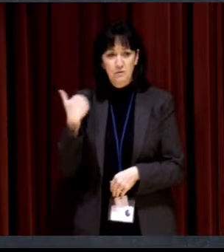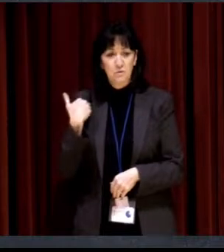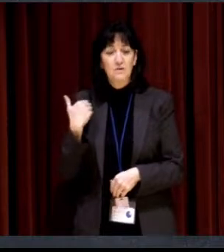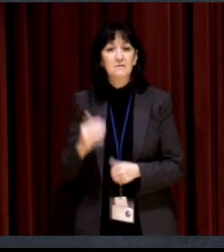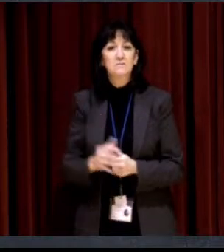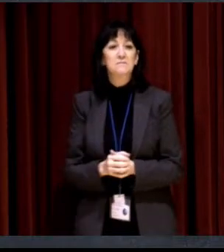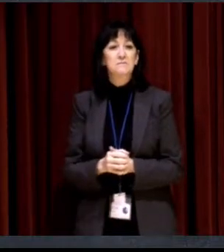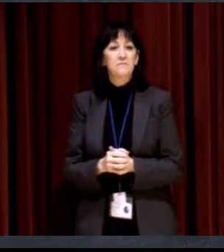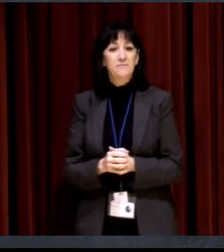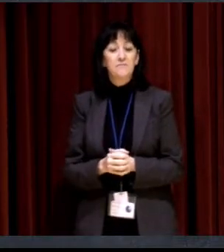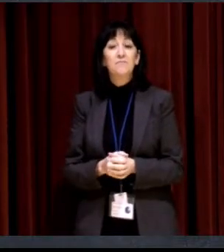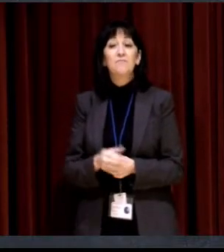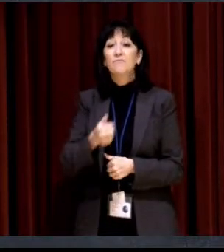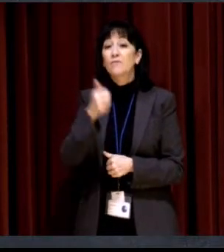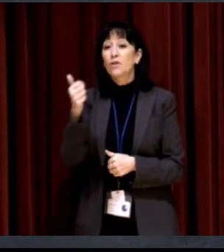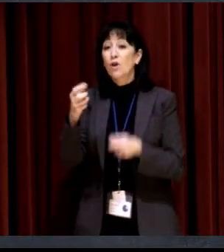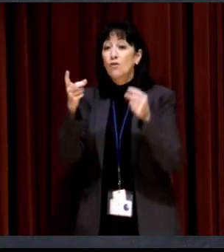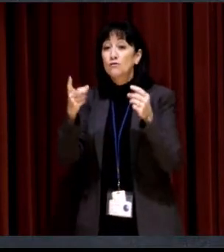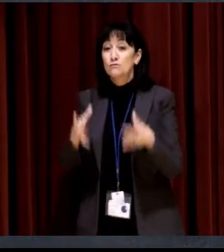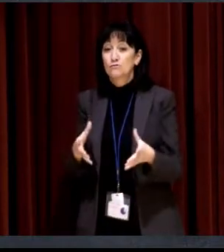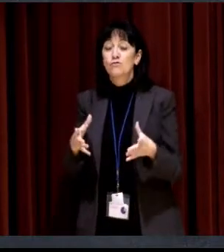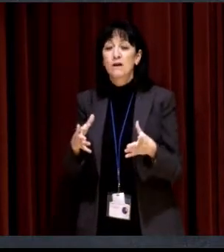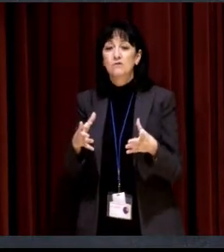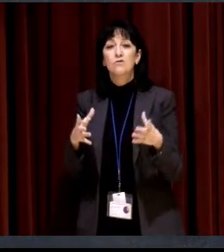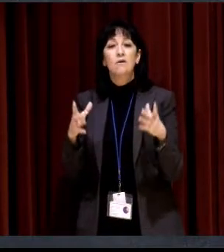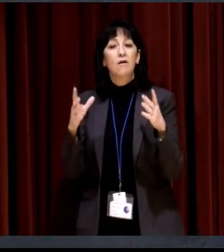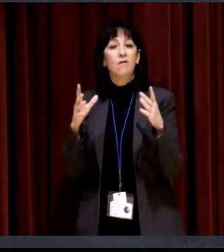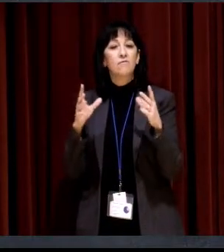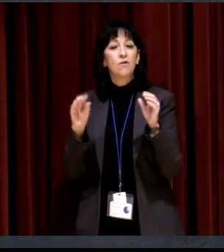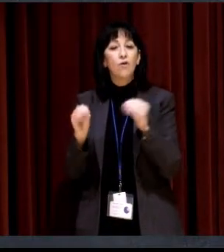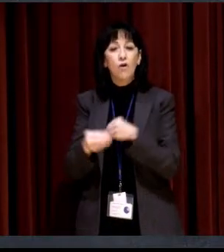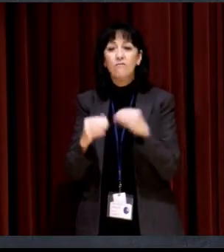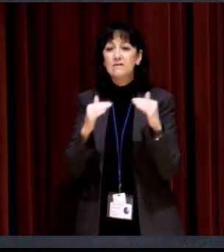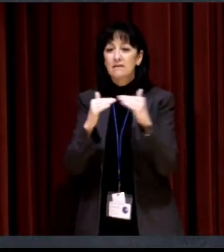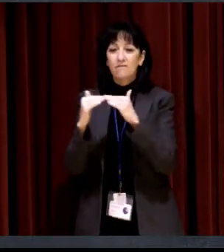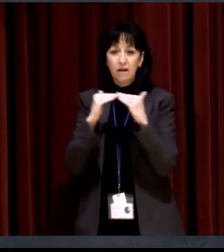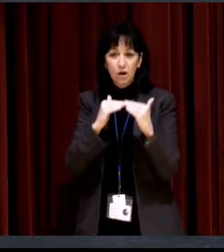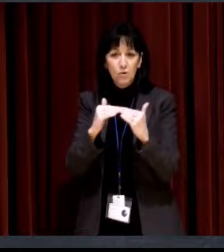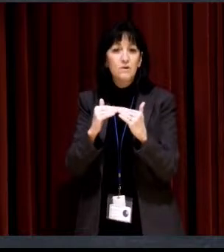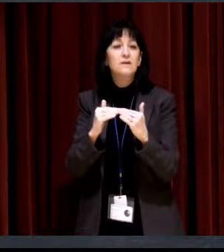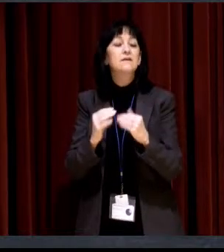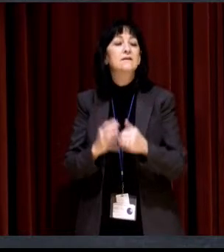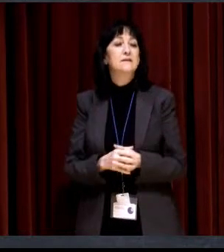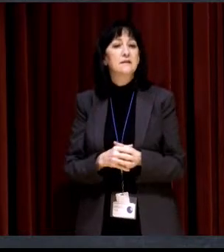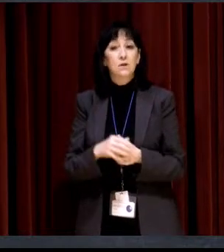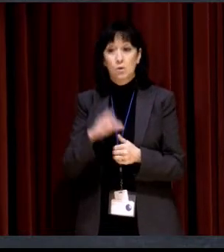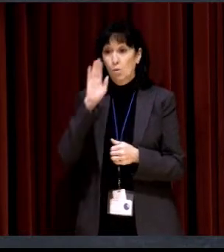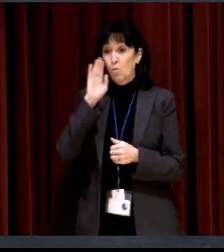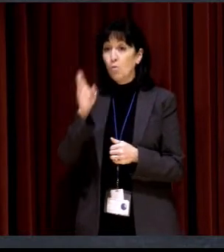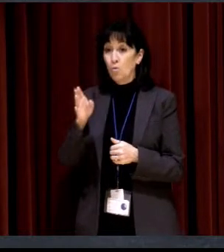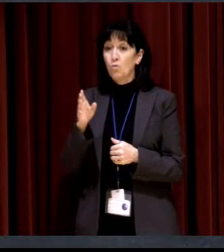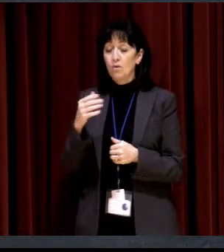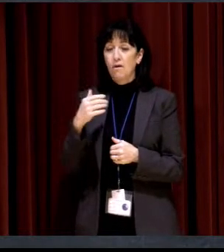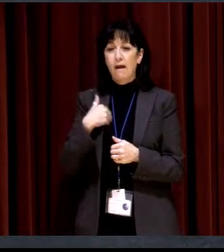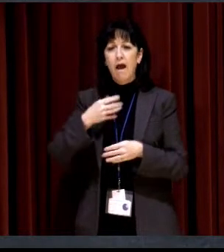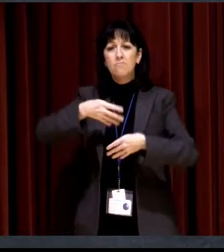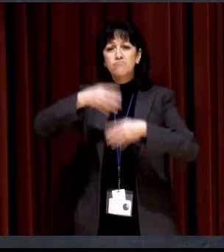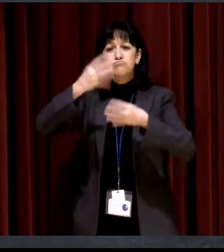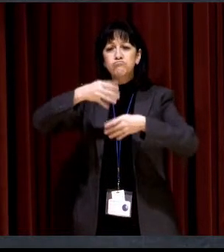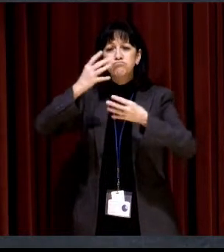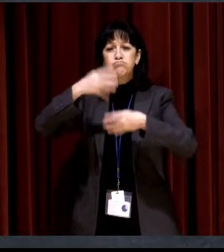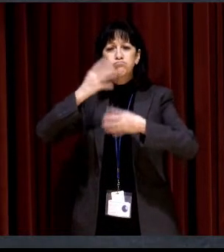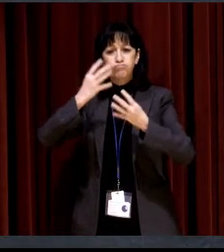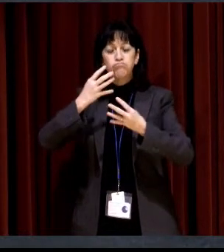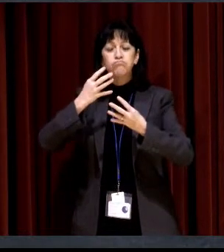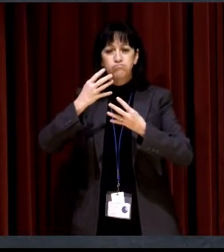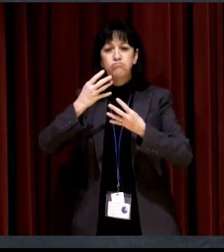of the Office of Equity in the Department of Education. He'll run through a quick slideshow to present and talk about